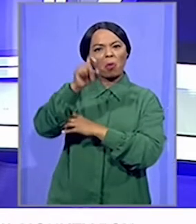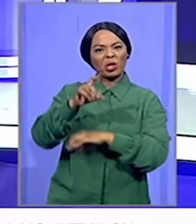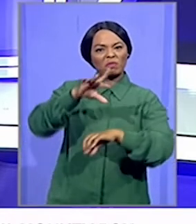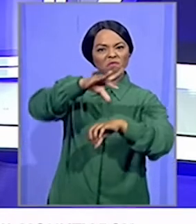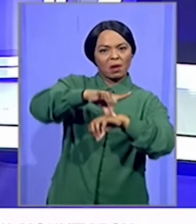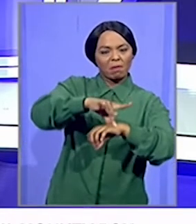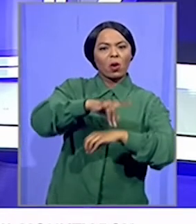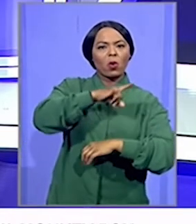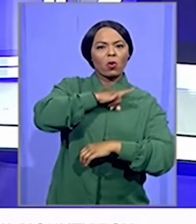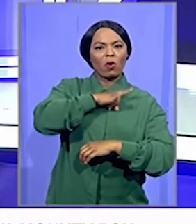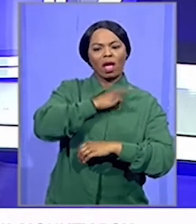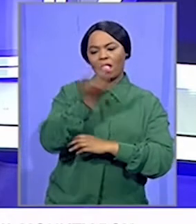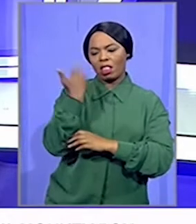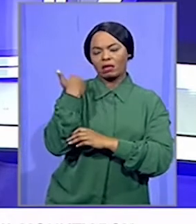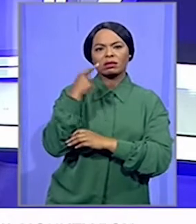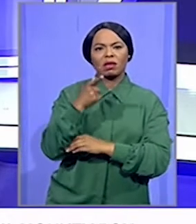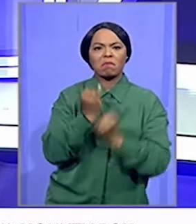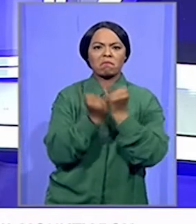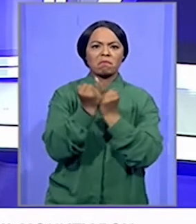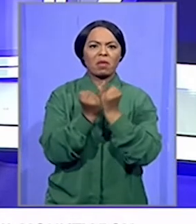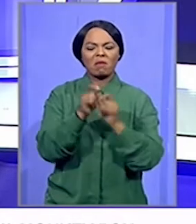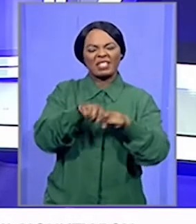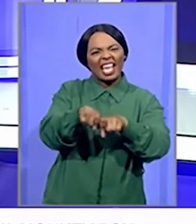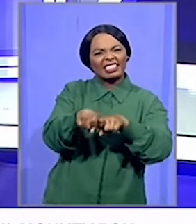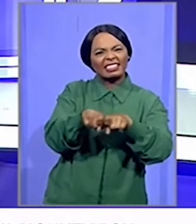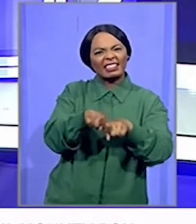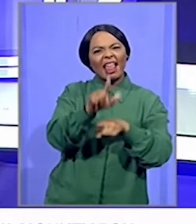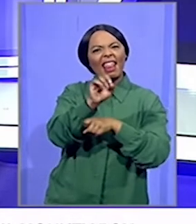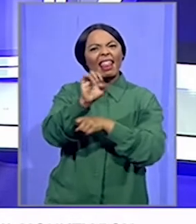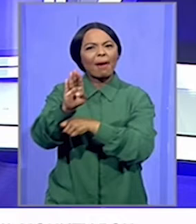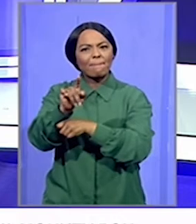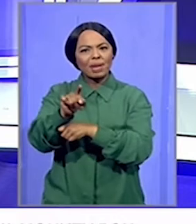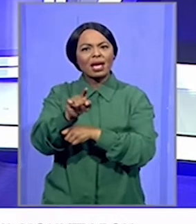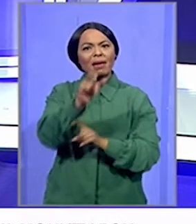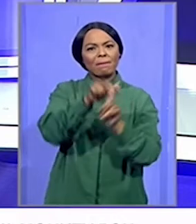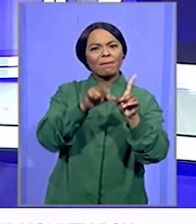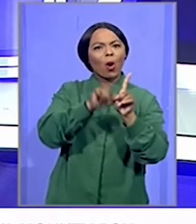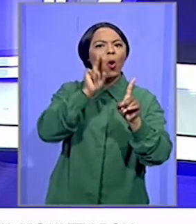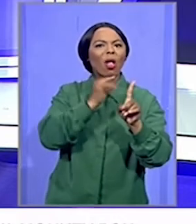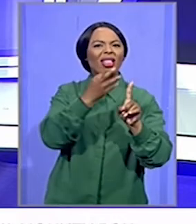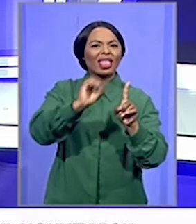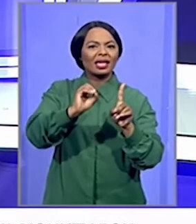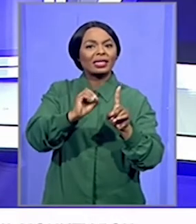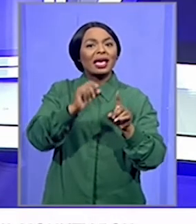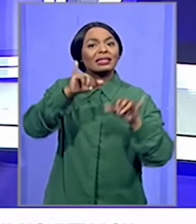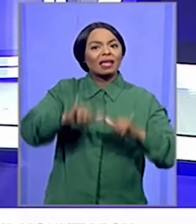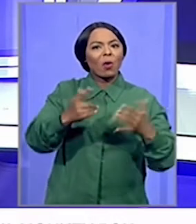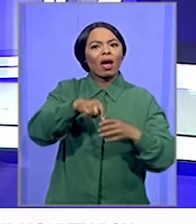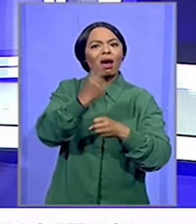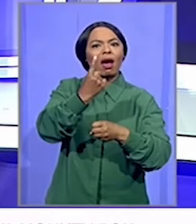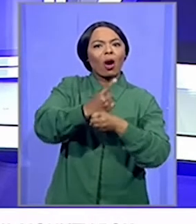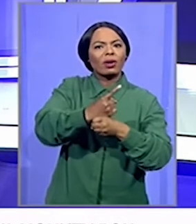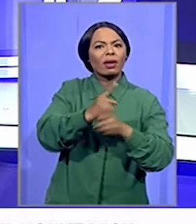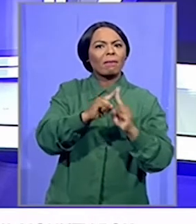tše di dirilwego laporatori. Monna wa mengwaga masometharo a nago le bolwetsi bjo o dula Gauteng, efela ga ana